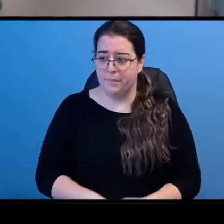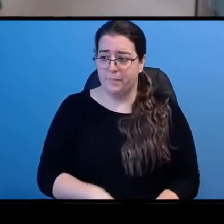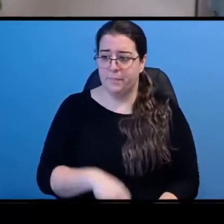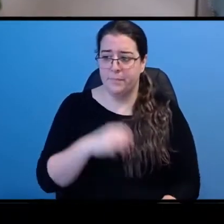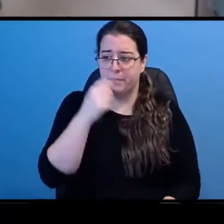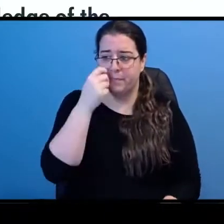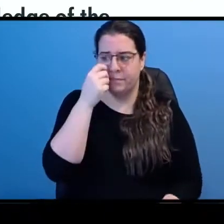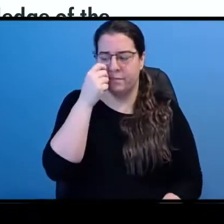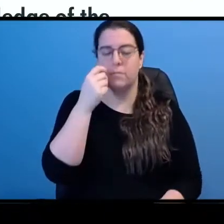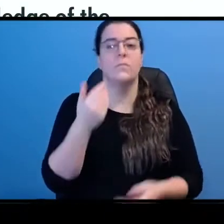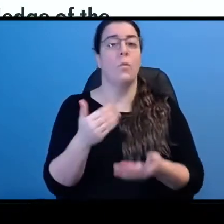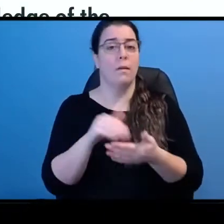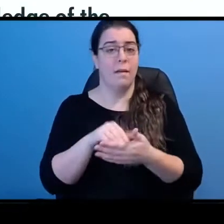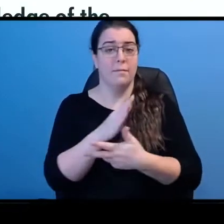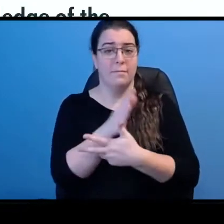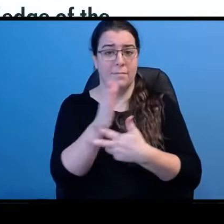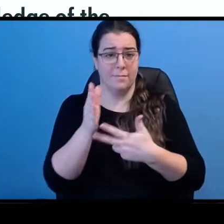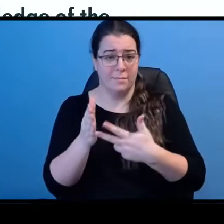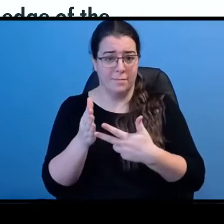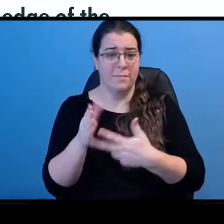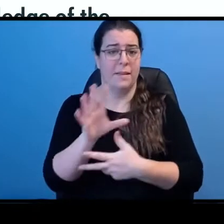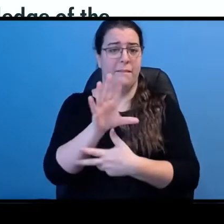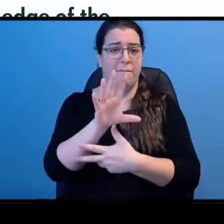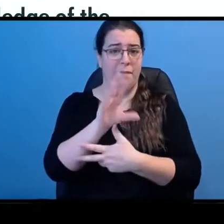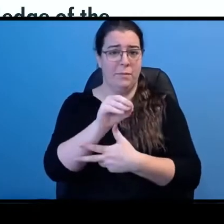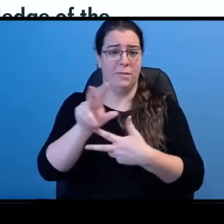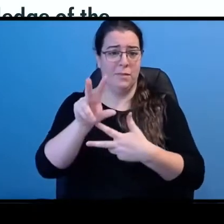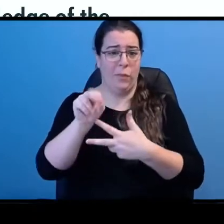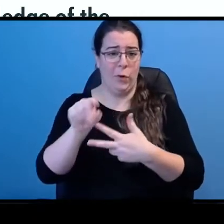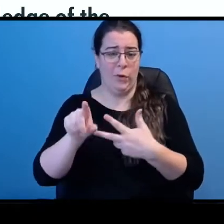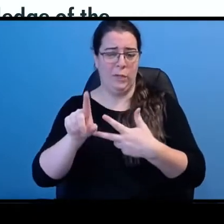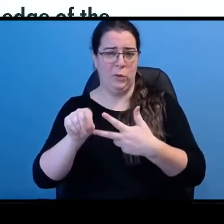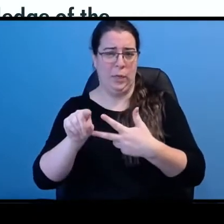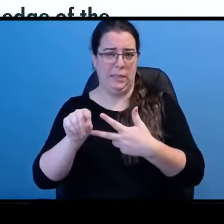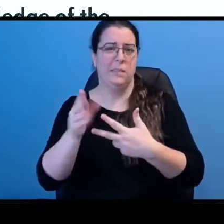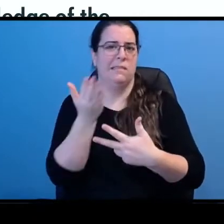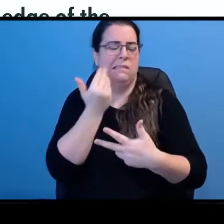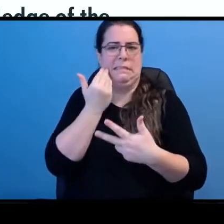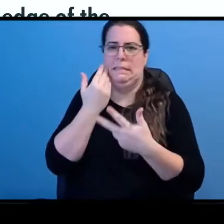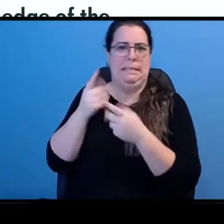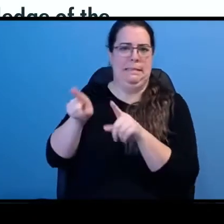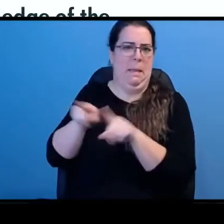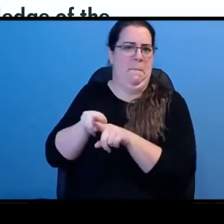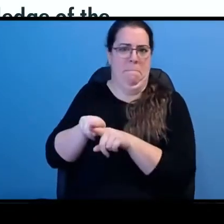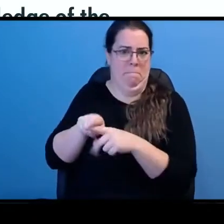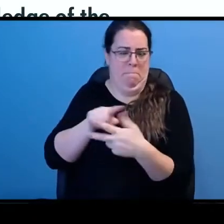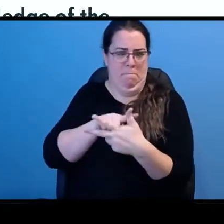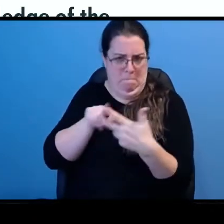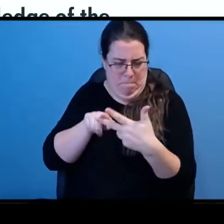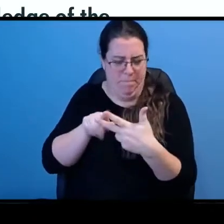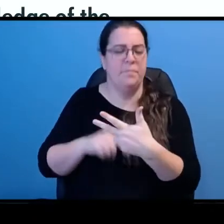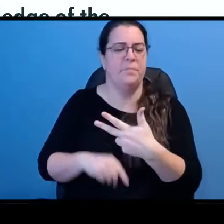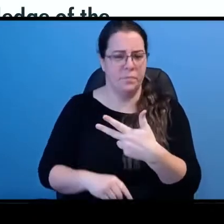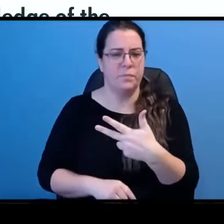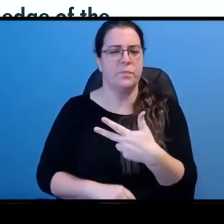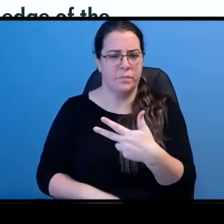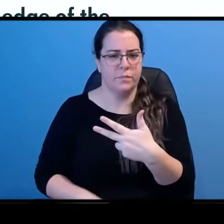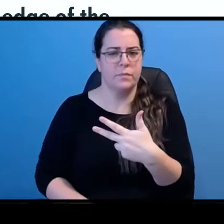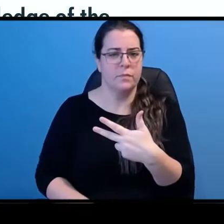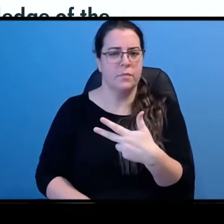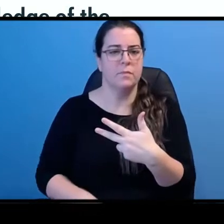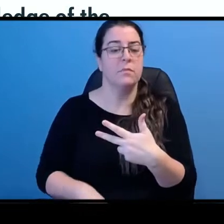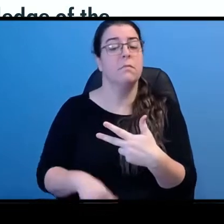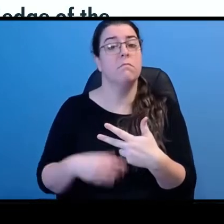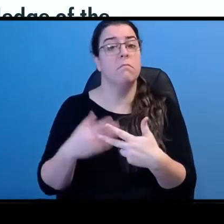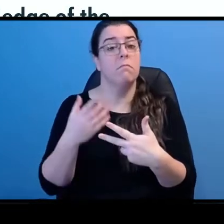one, impact at 30%, and feasibility at 20%. So it's similar to the last one, but there